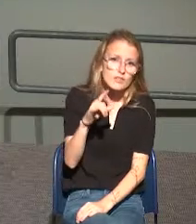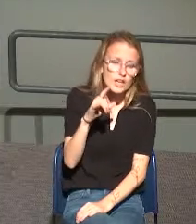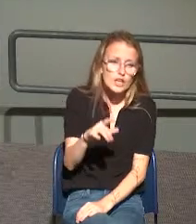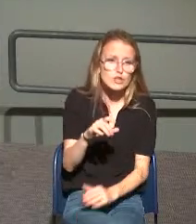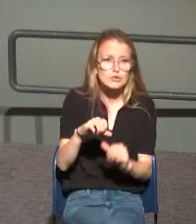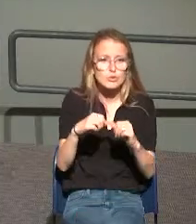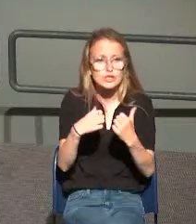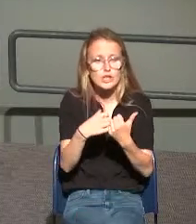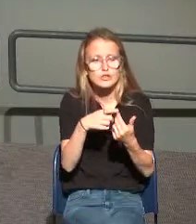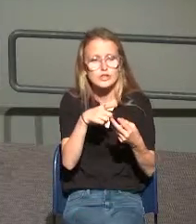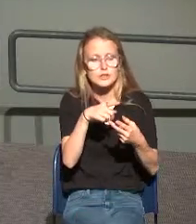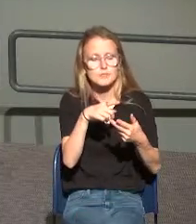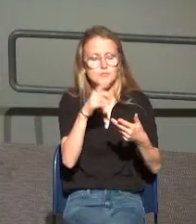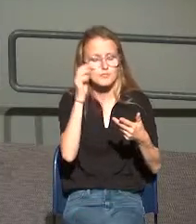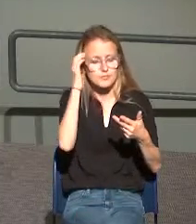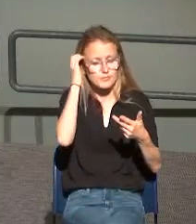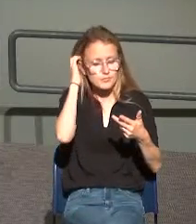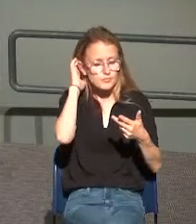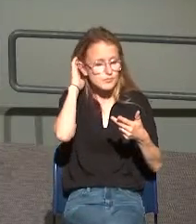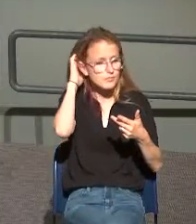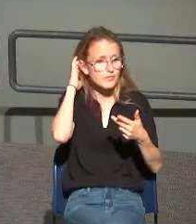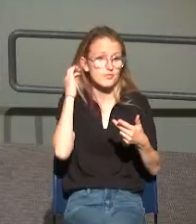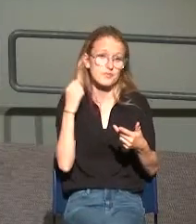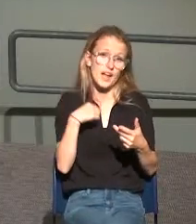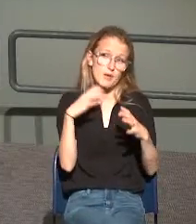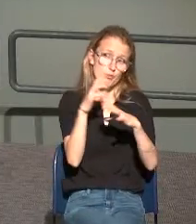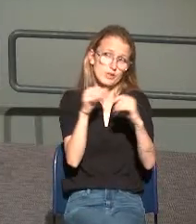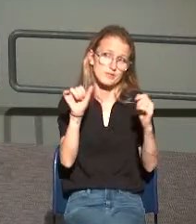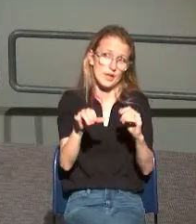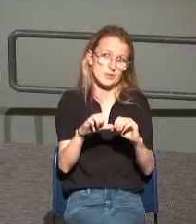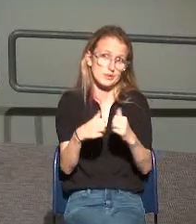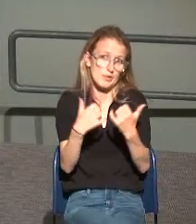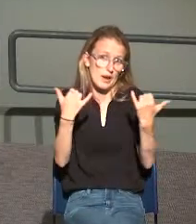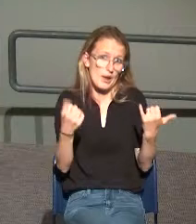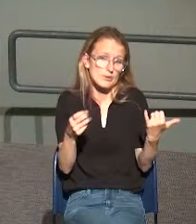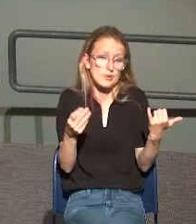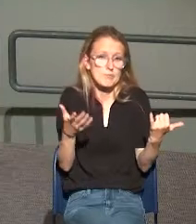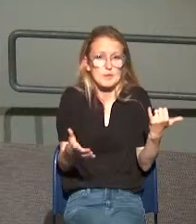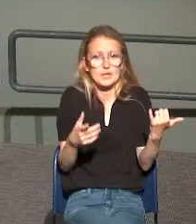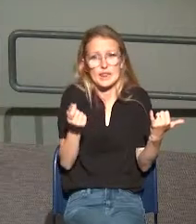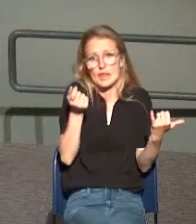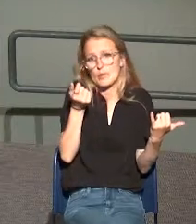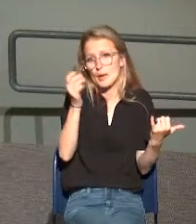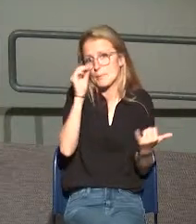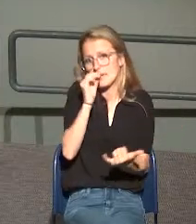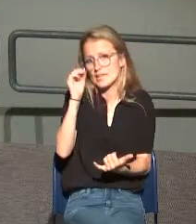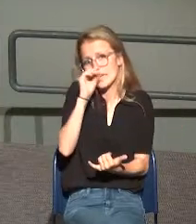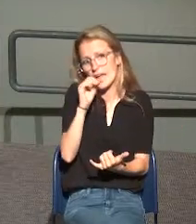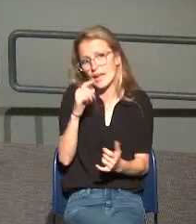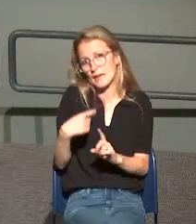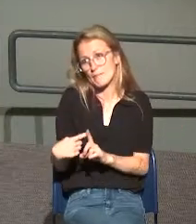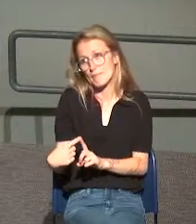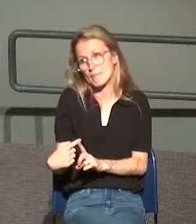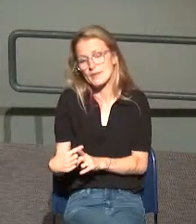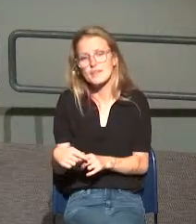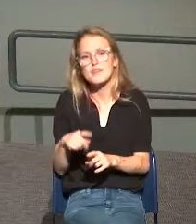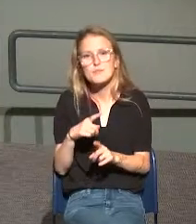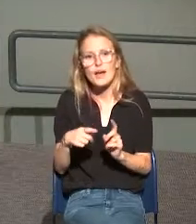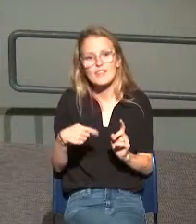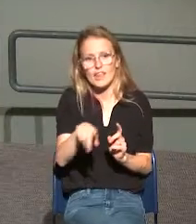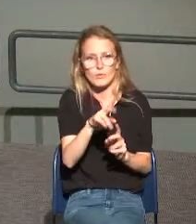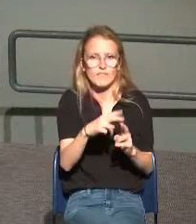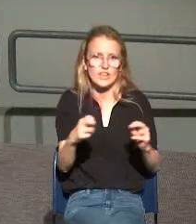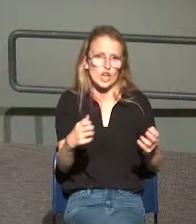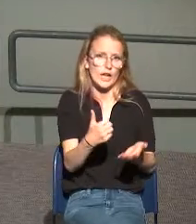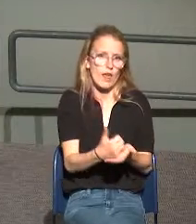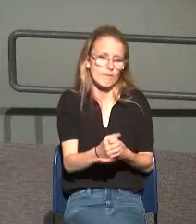which I'll have to admit I'm the president of that right now, so I may be a little bit biased. But they were very, very helpful in getting